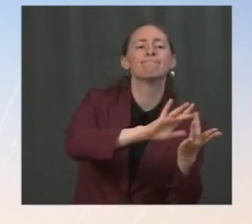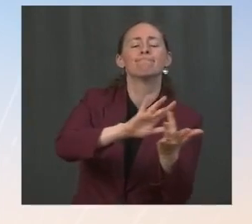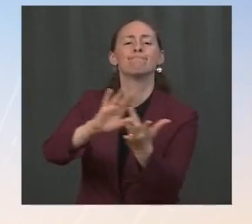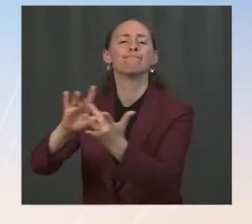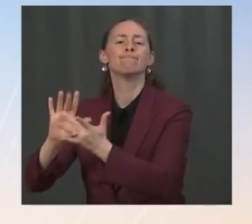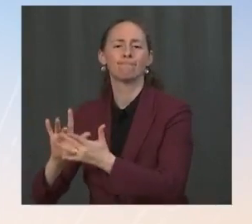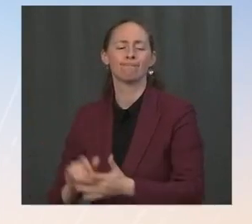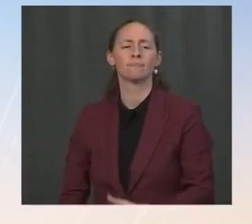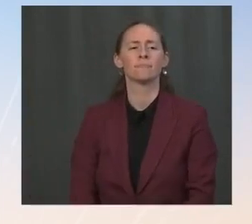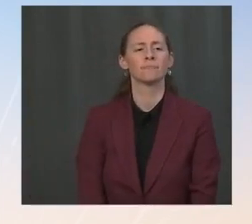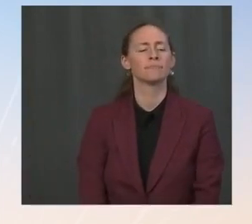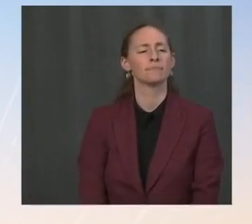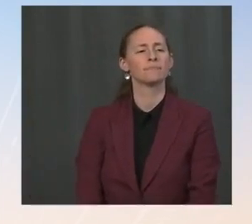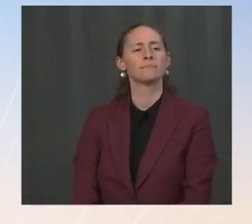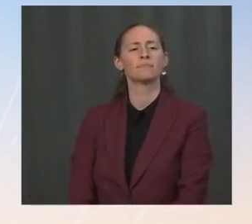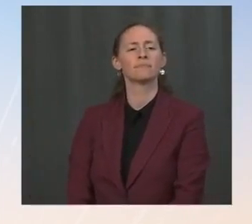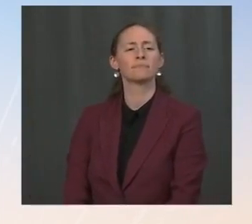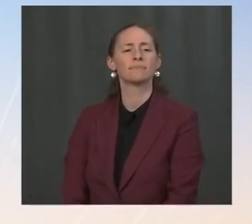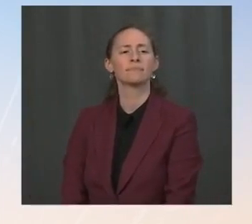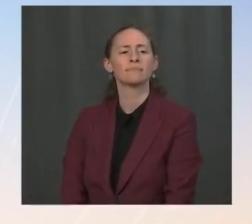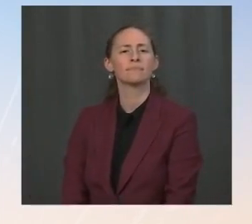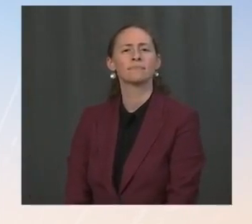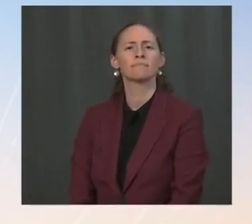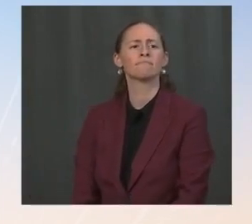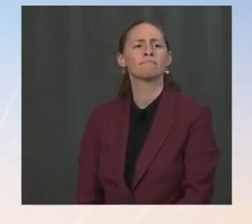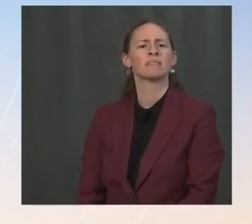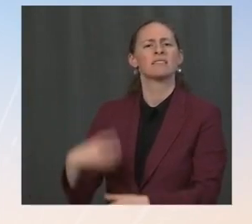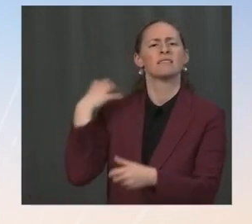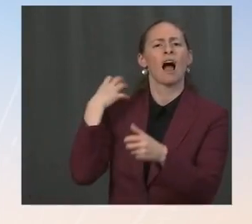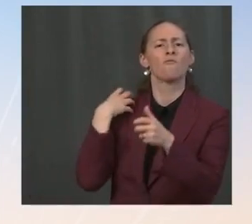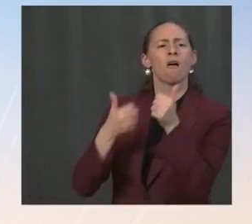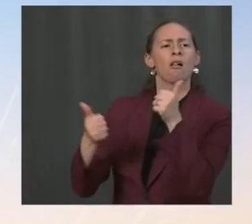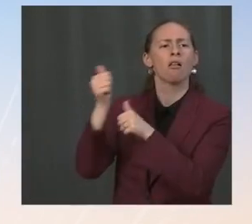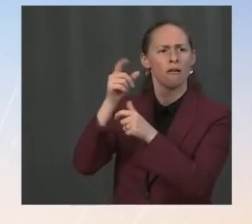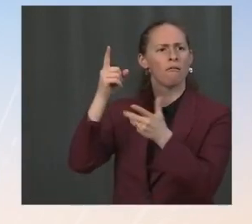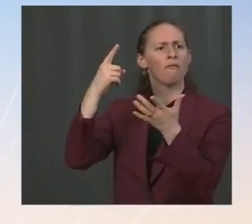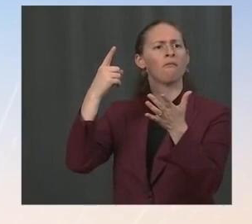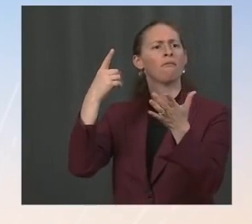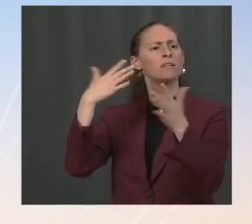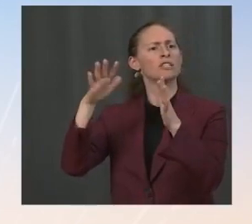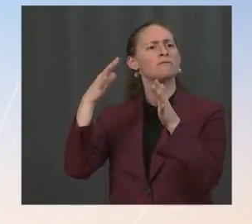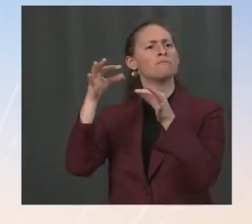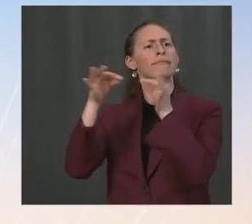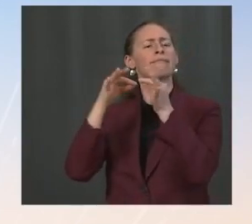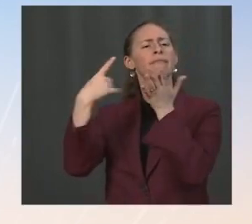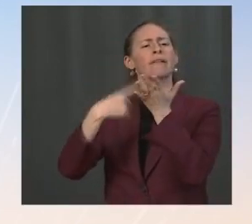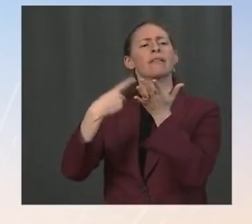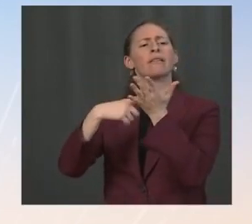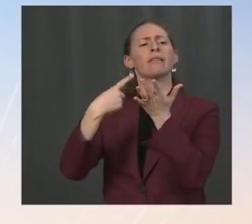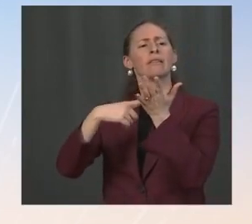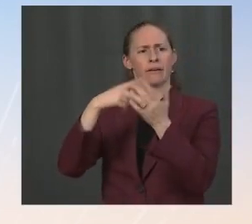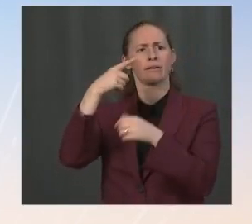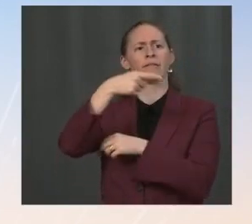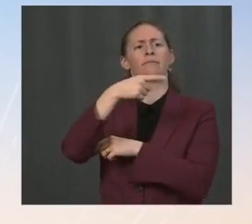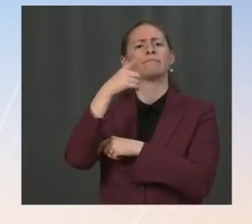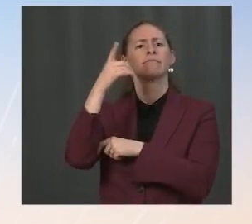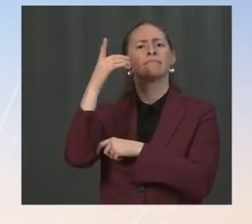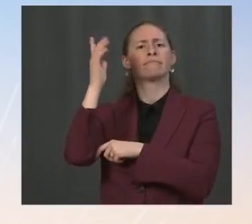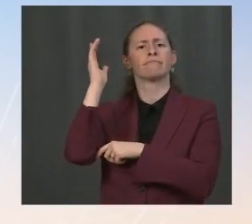of the explosions at the Abbey Gate happening at a point after someone had been searched by the